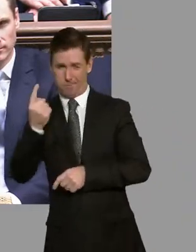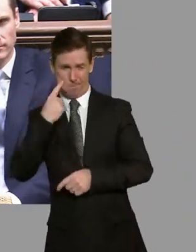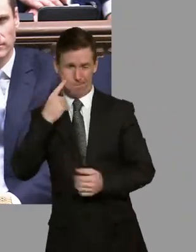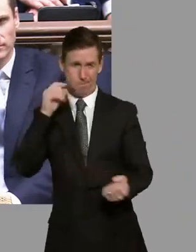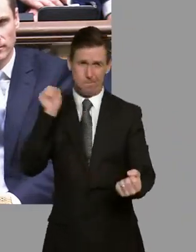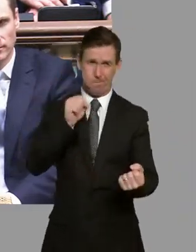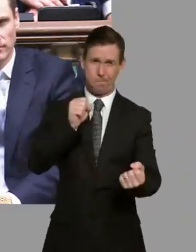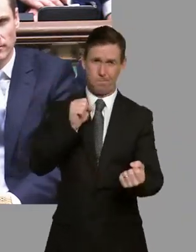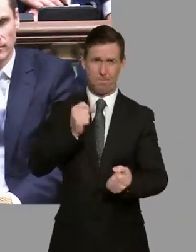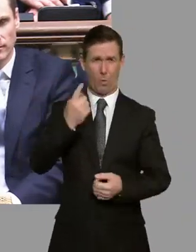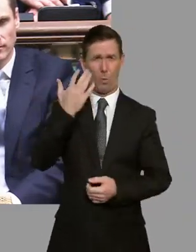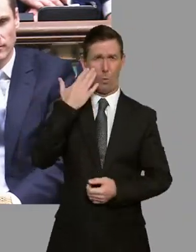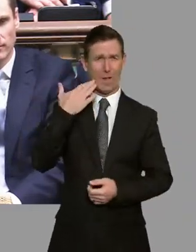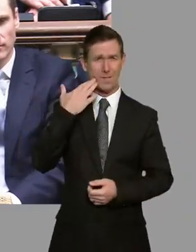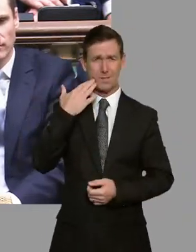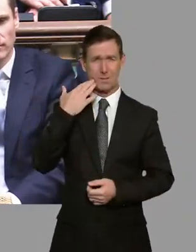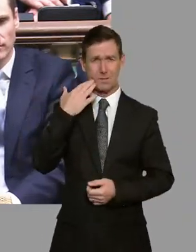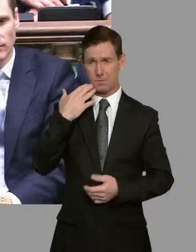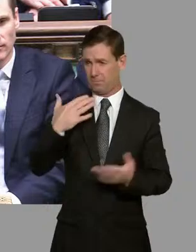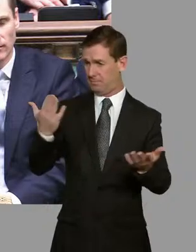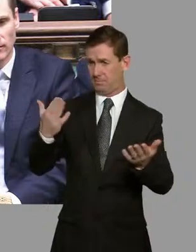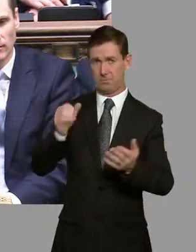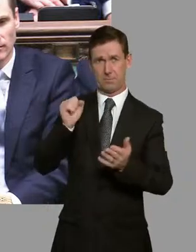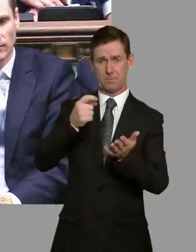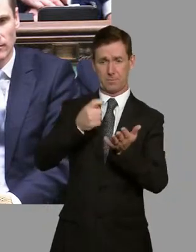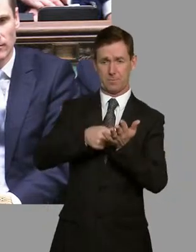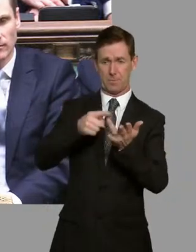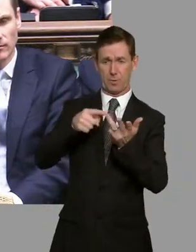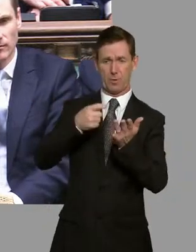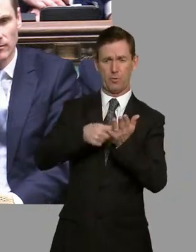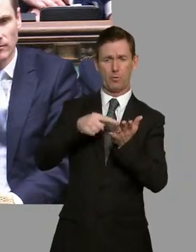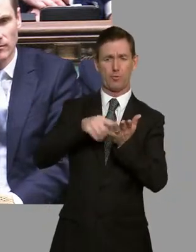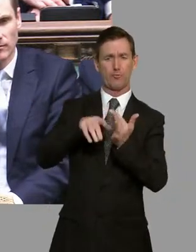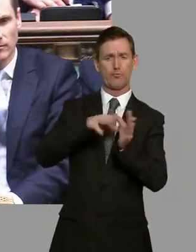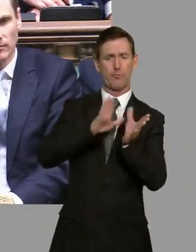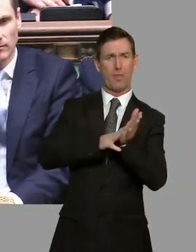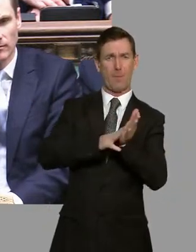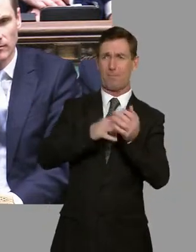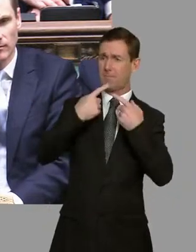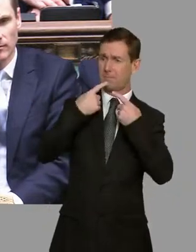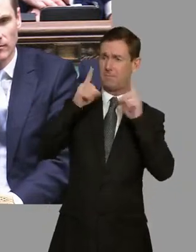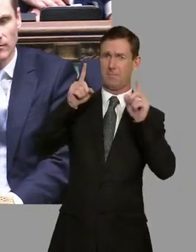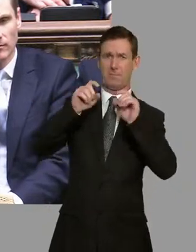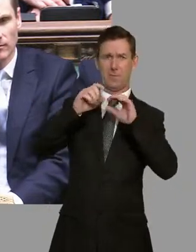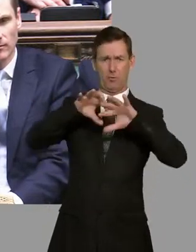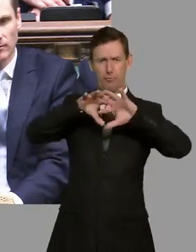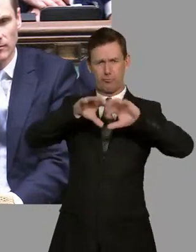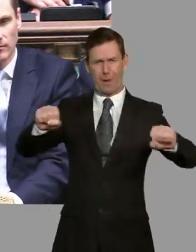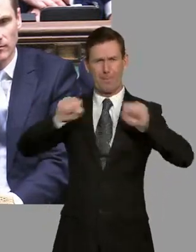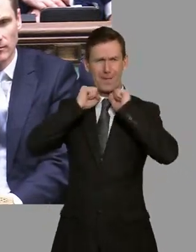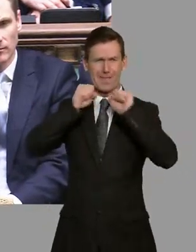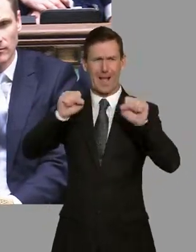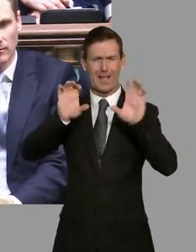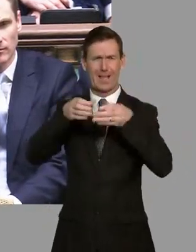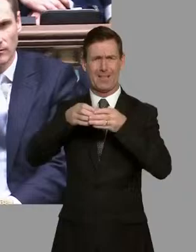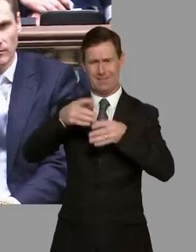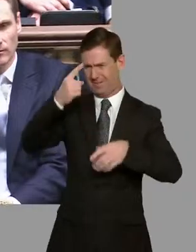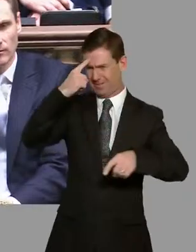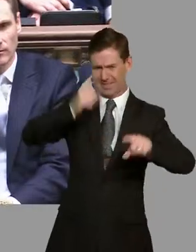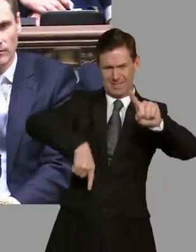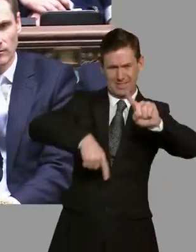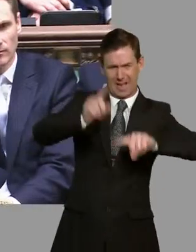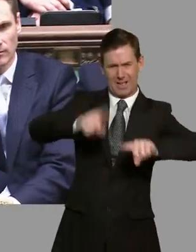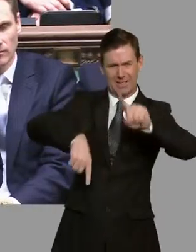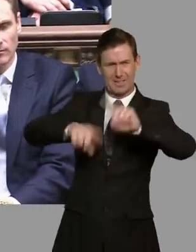rape gangs. Does the Prime Minister now recognise that sacking people for telling the truth creates a chilling effect that means